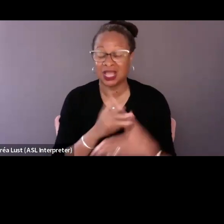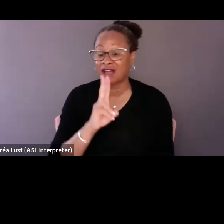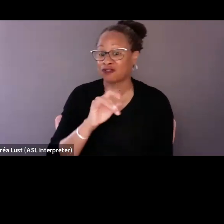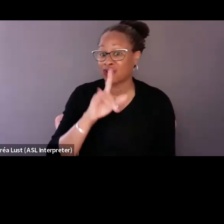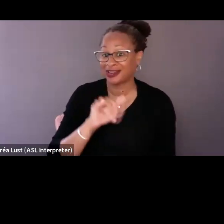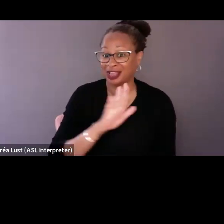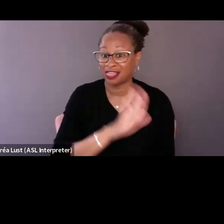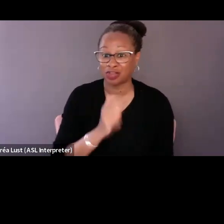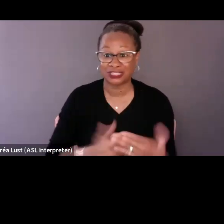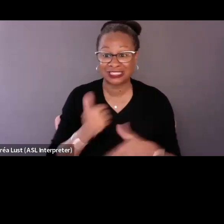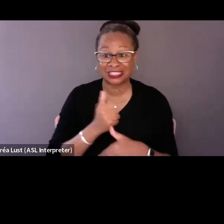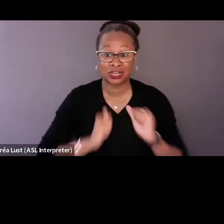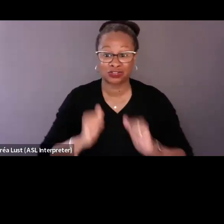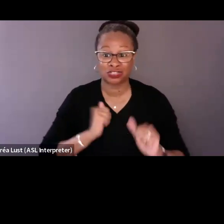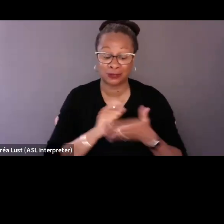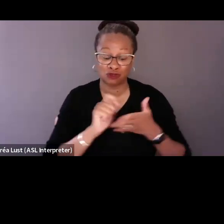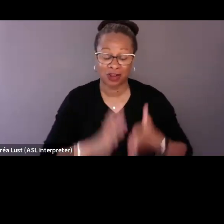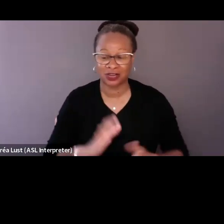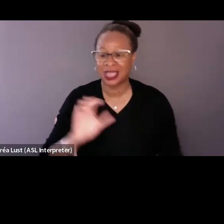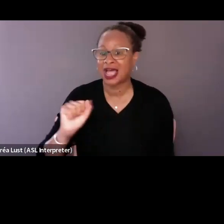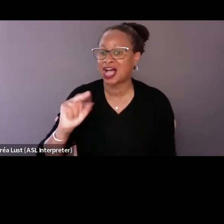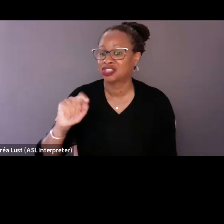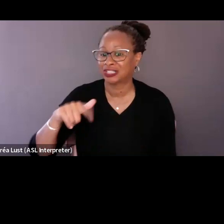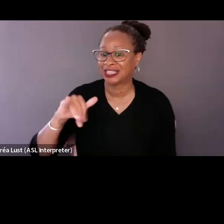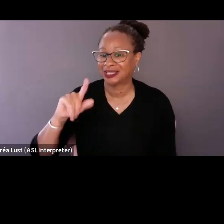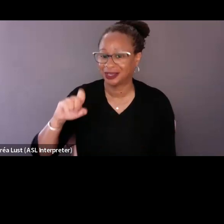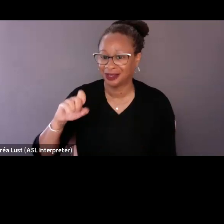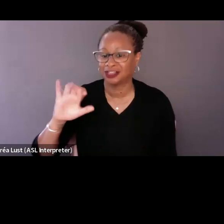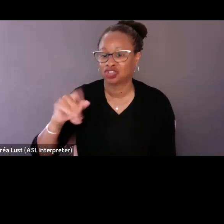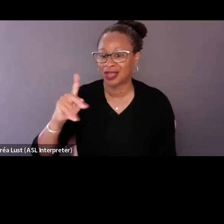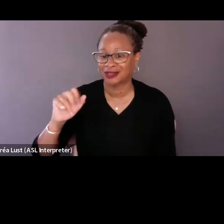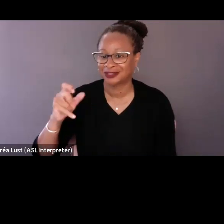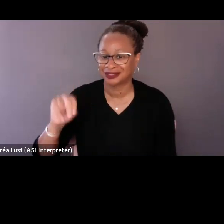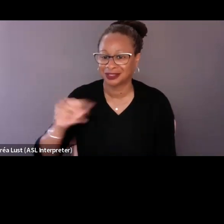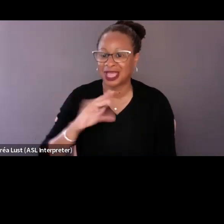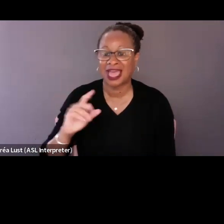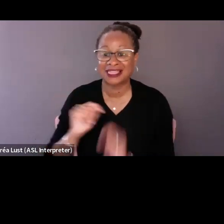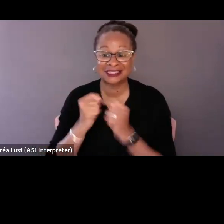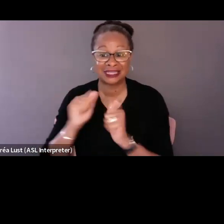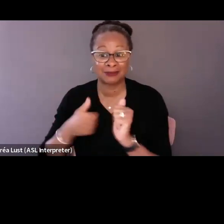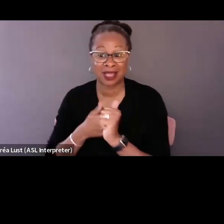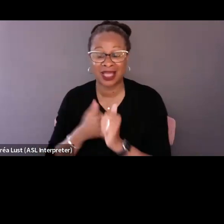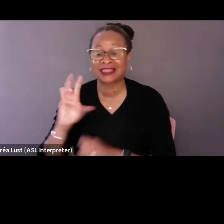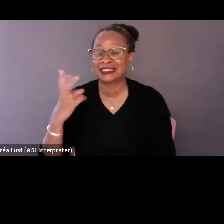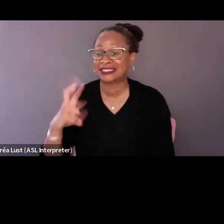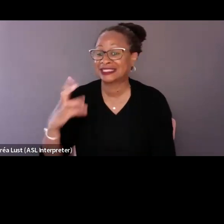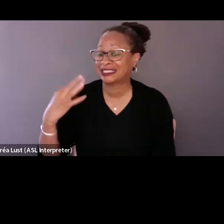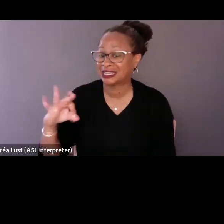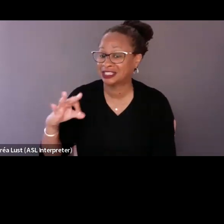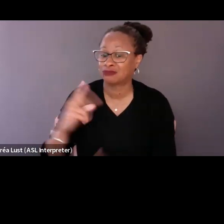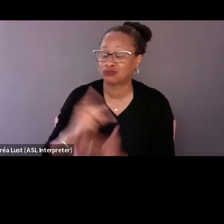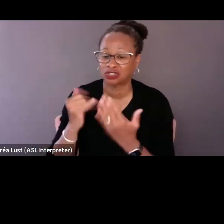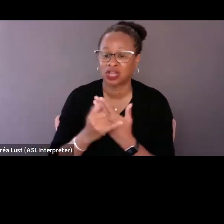Variety's senior entertainment writer, Angelique Jackson, and the team behind the 1619 project